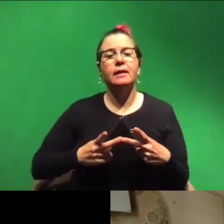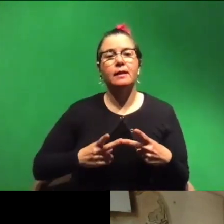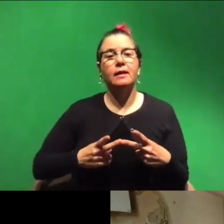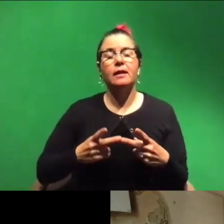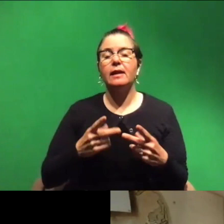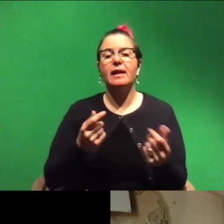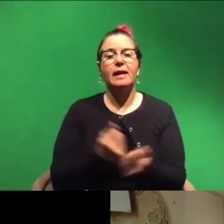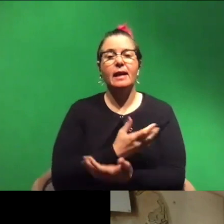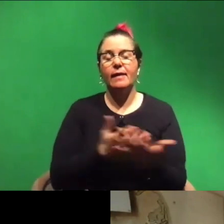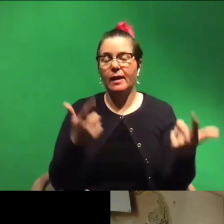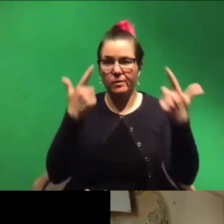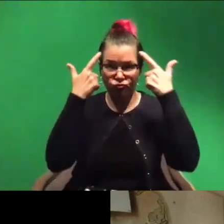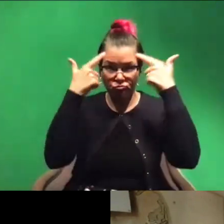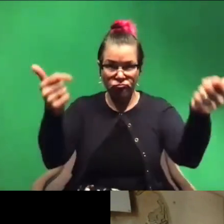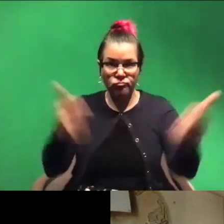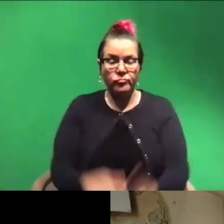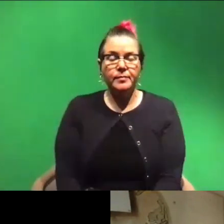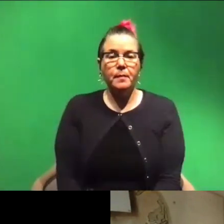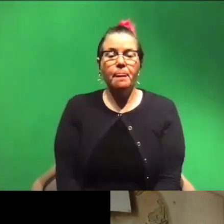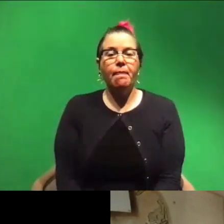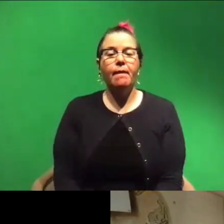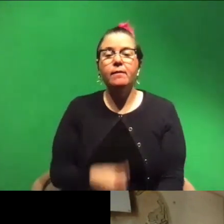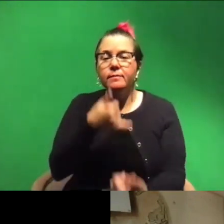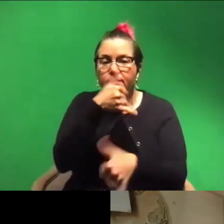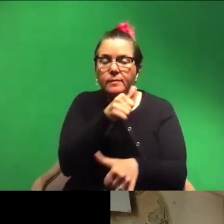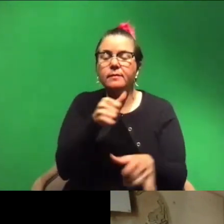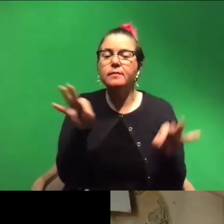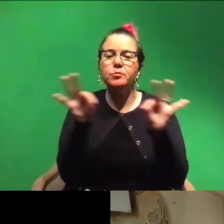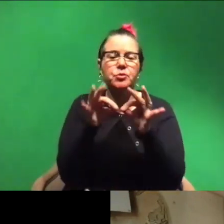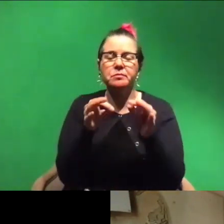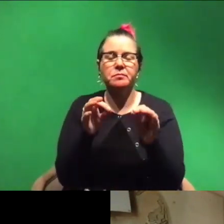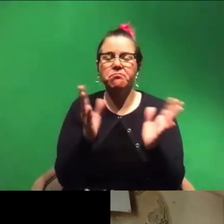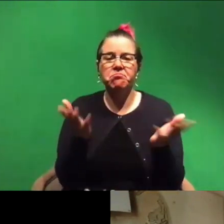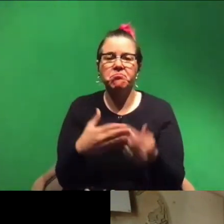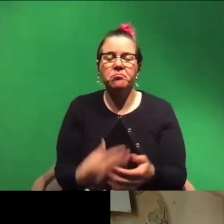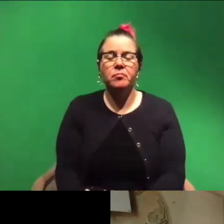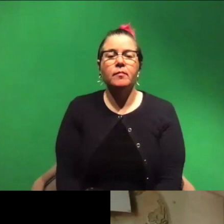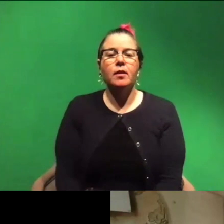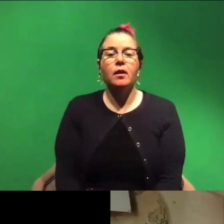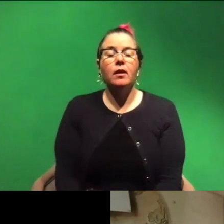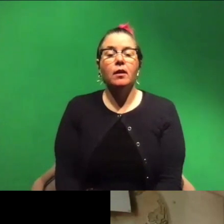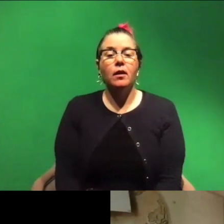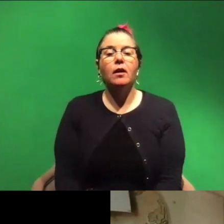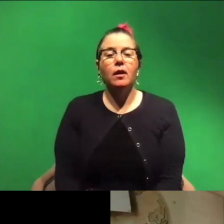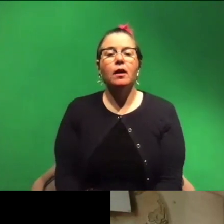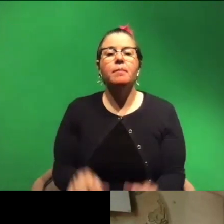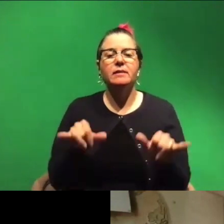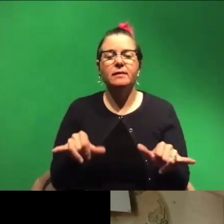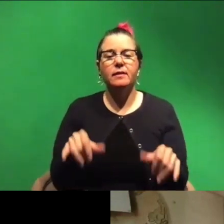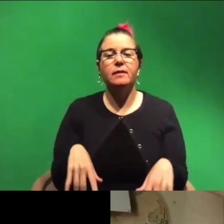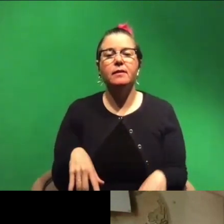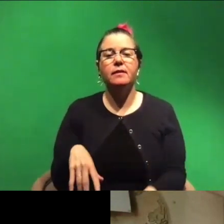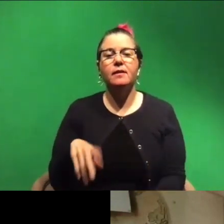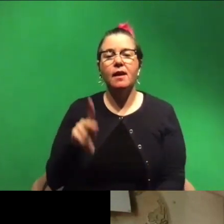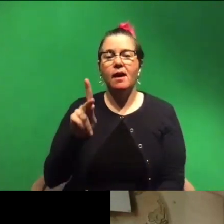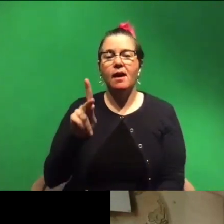anything in the world that you want people to know. It can be as silly or significant as you'd like. Let's stay on brand and say that kyanite